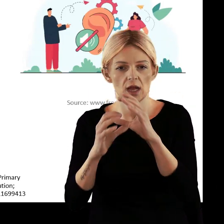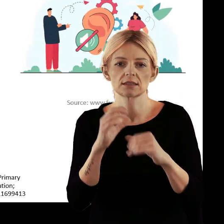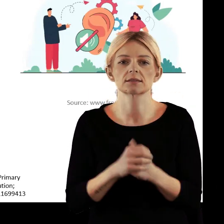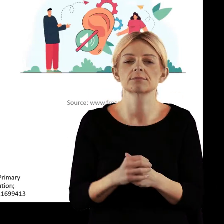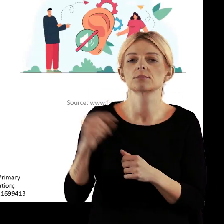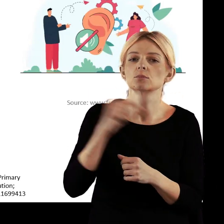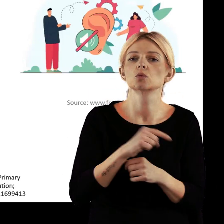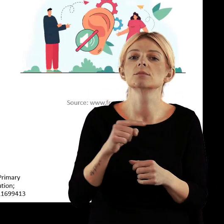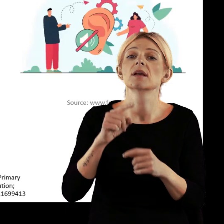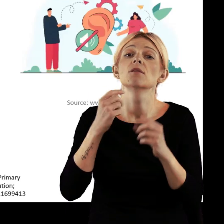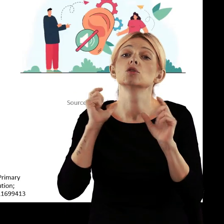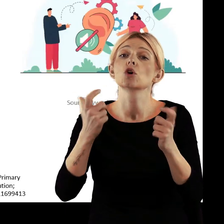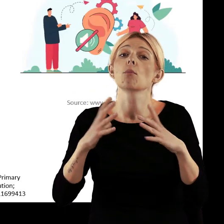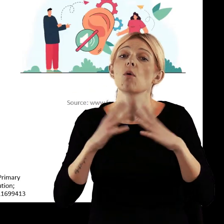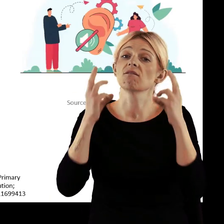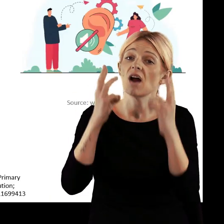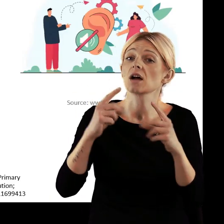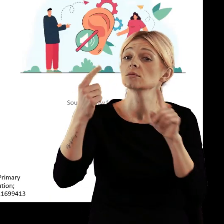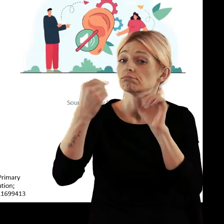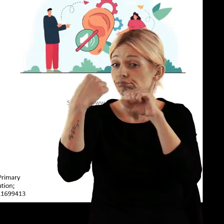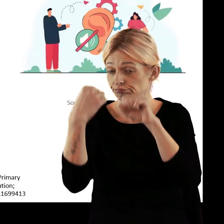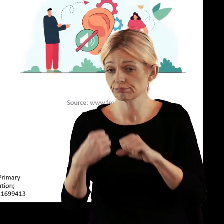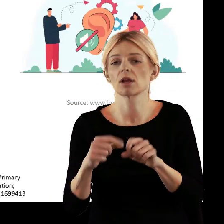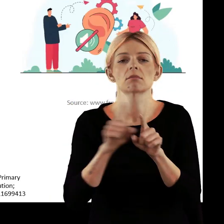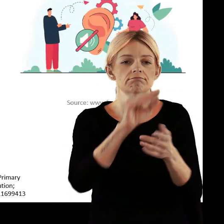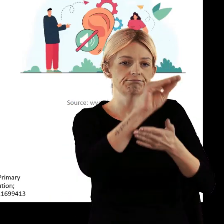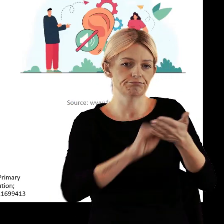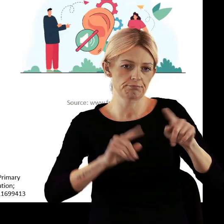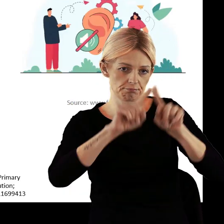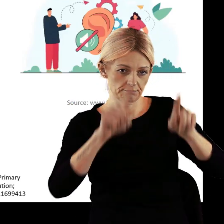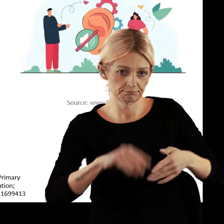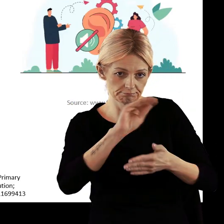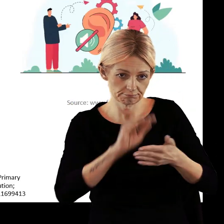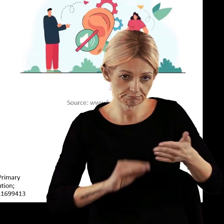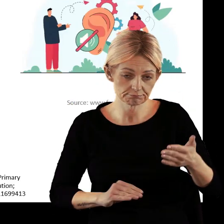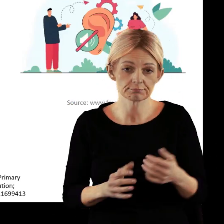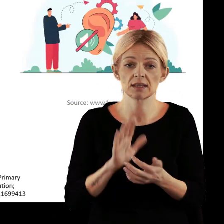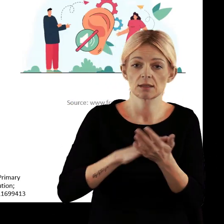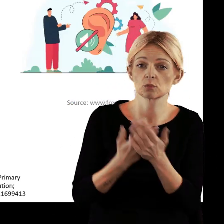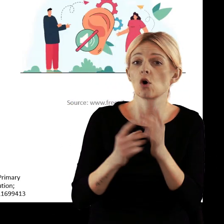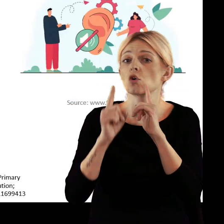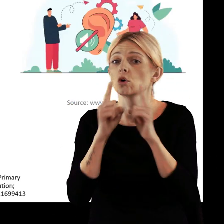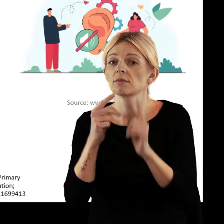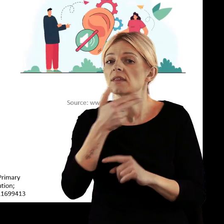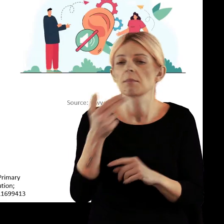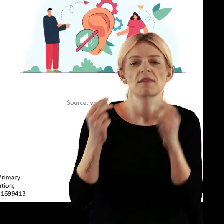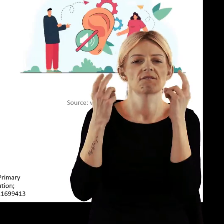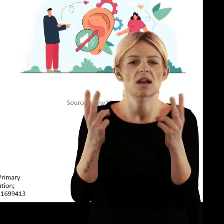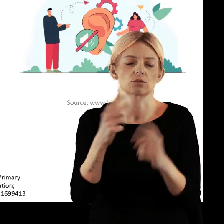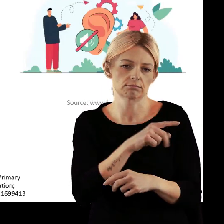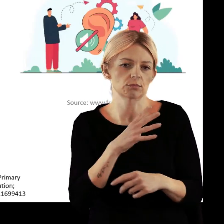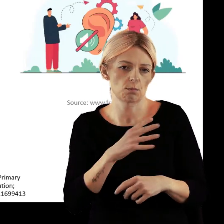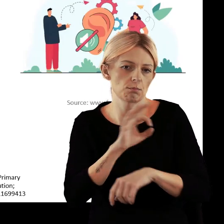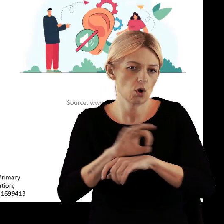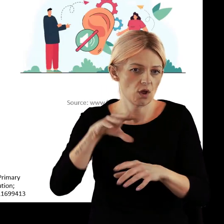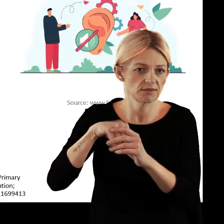example, after a conversation about an important project at work, it is worth confirming the most important